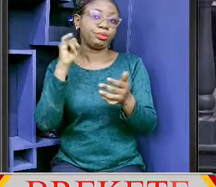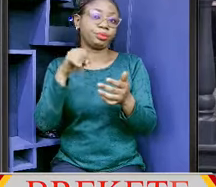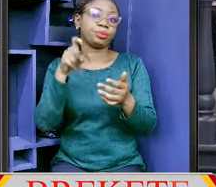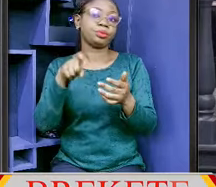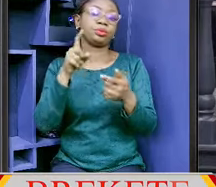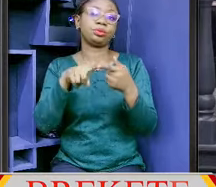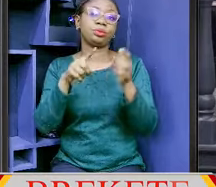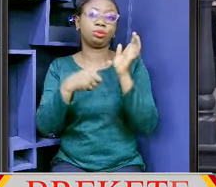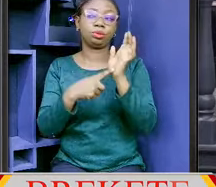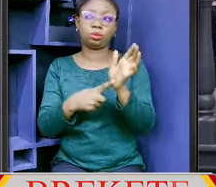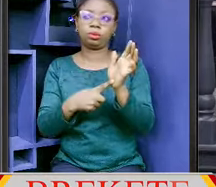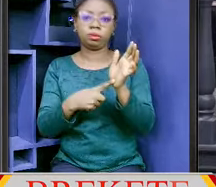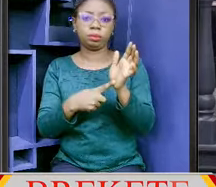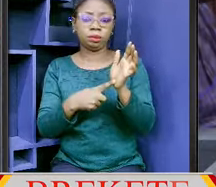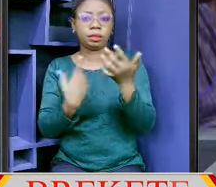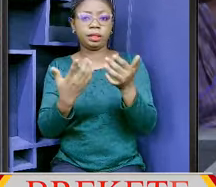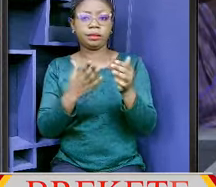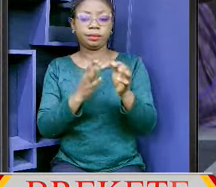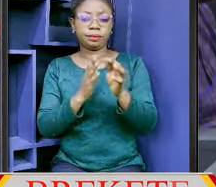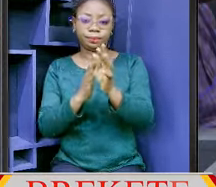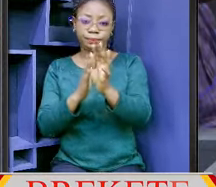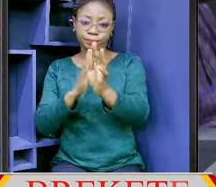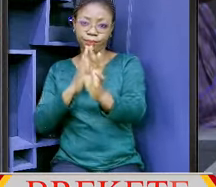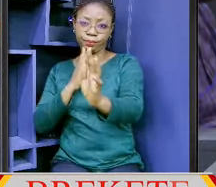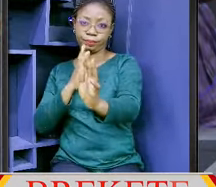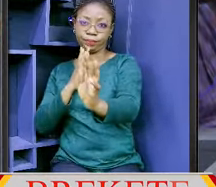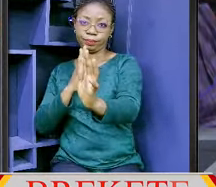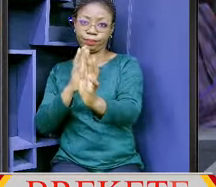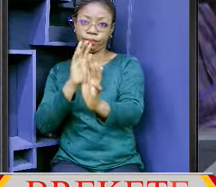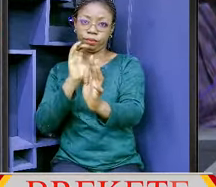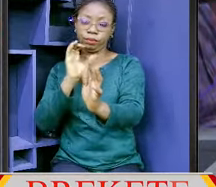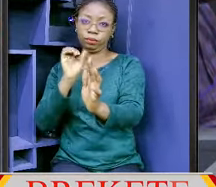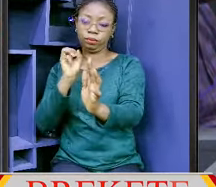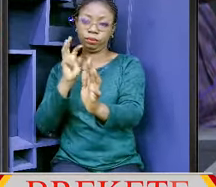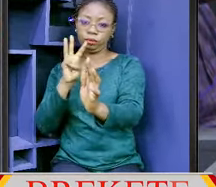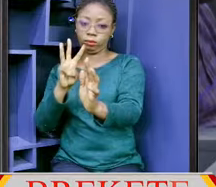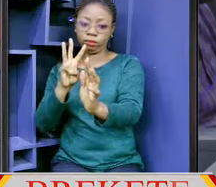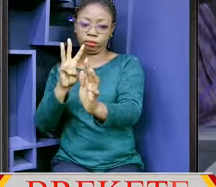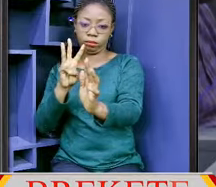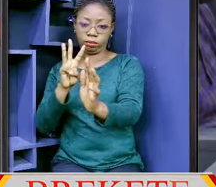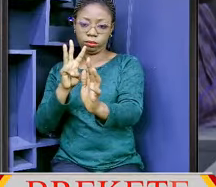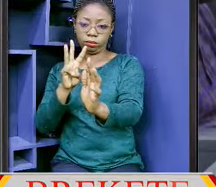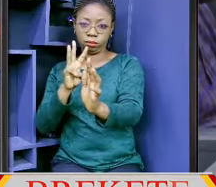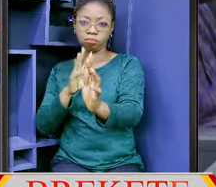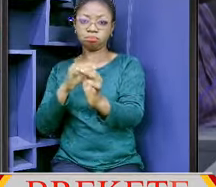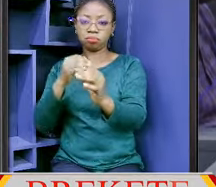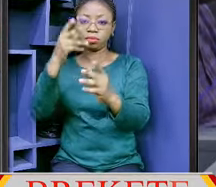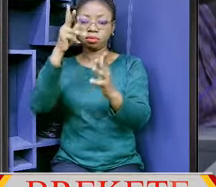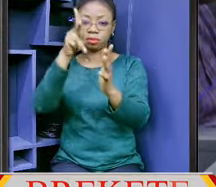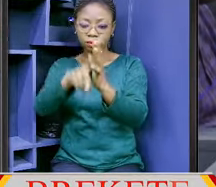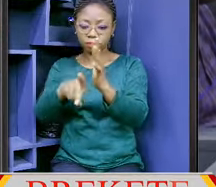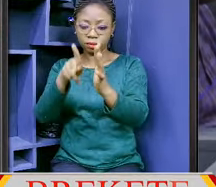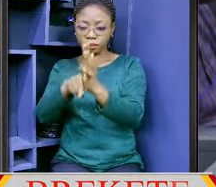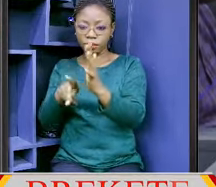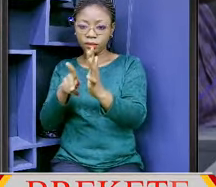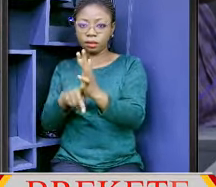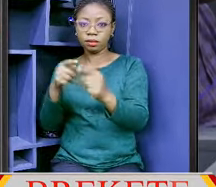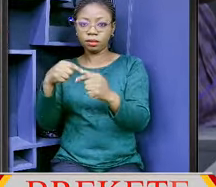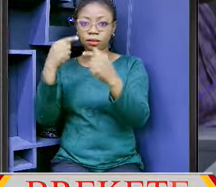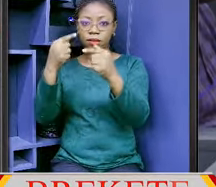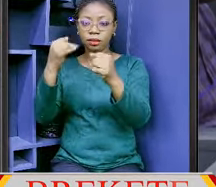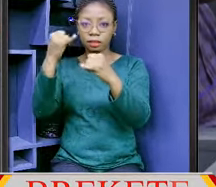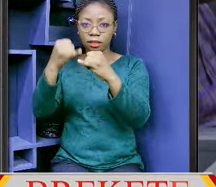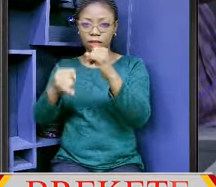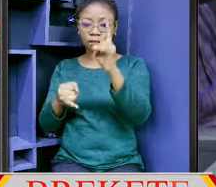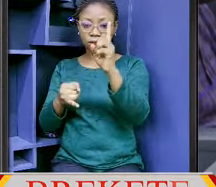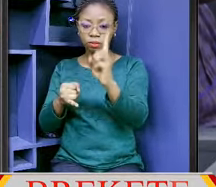one enter, they slaughter. This one enter, they slaughter. He reach the fourth one, he see the blood of him. He go, they push him, he no